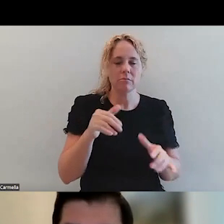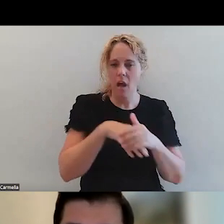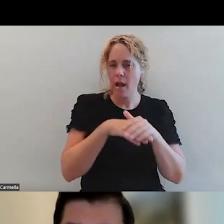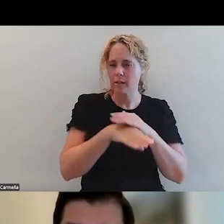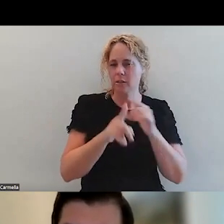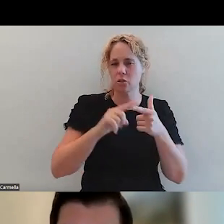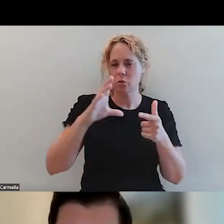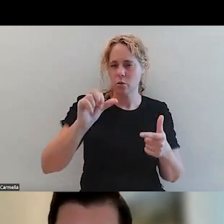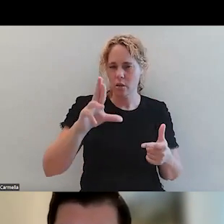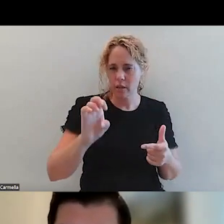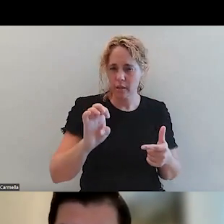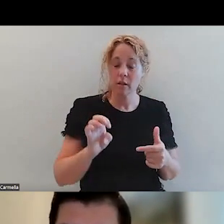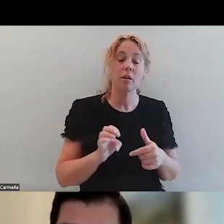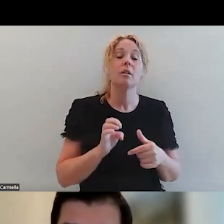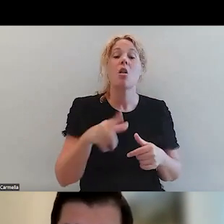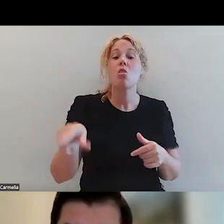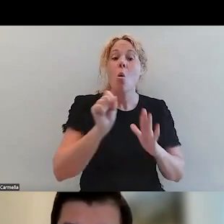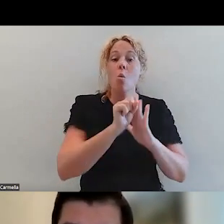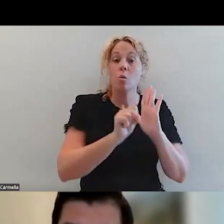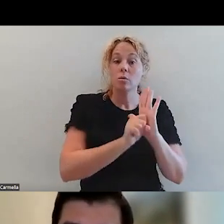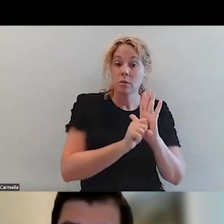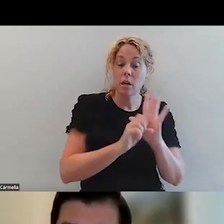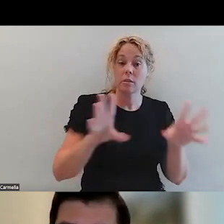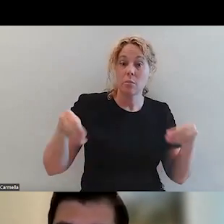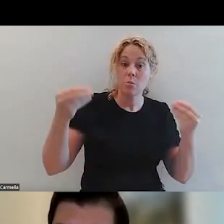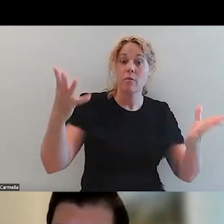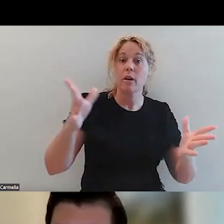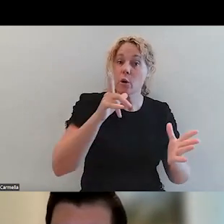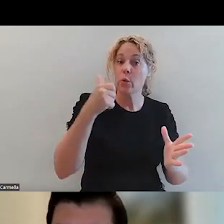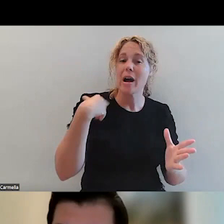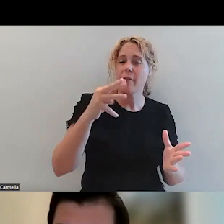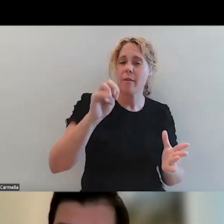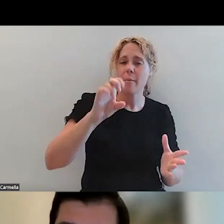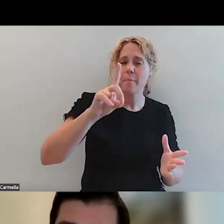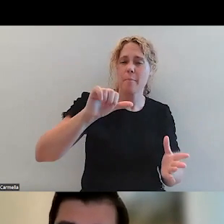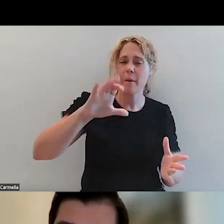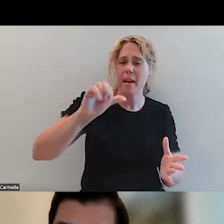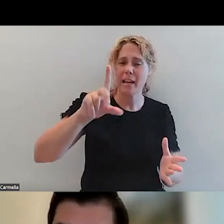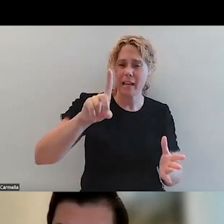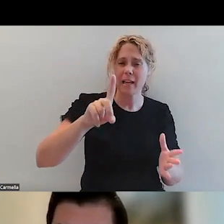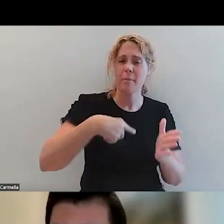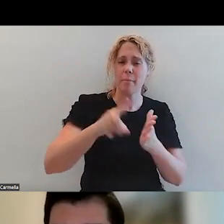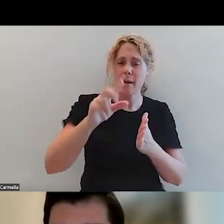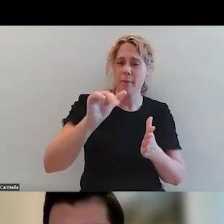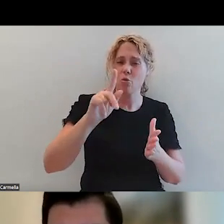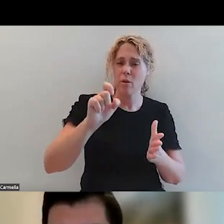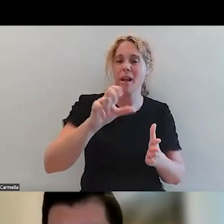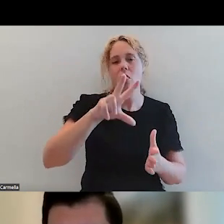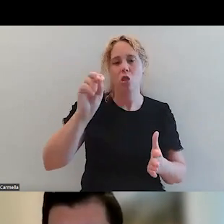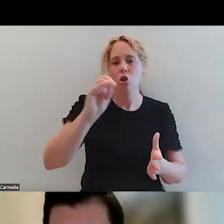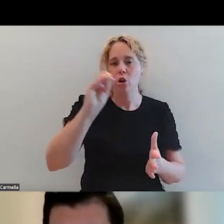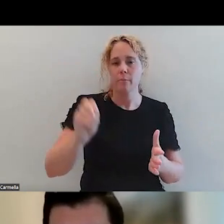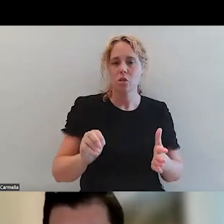care. For those states and those providers that have that Medicaid payment rate, that's at a 30%. So